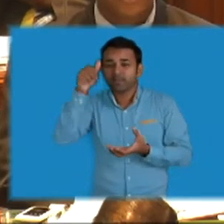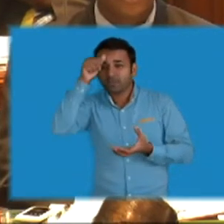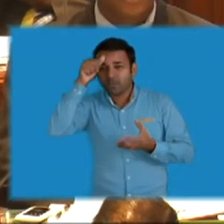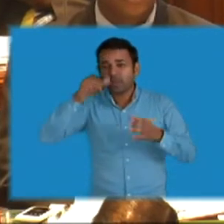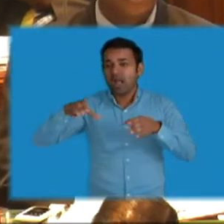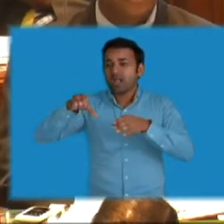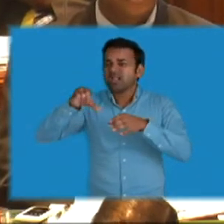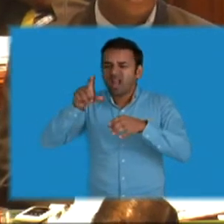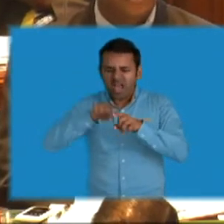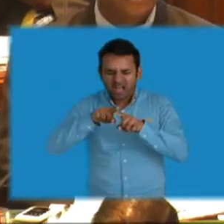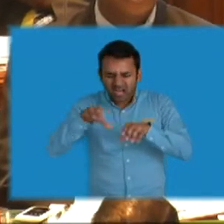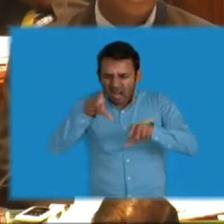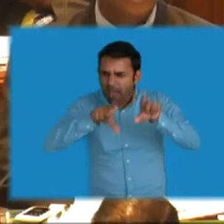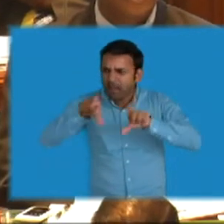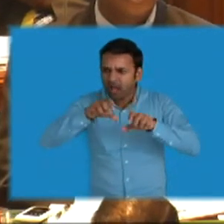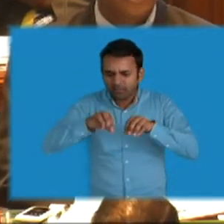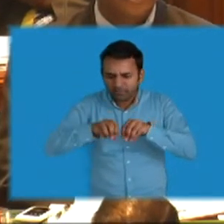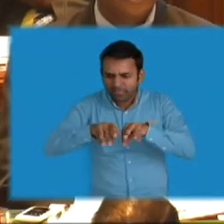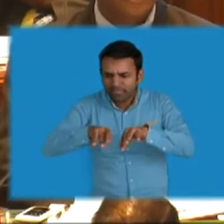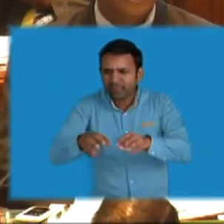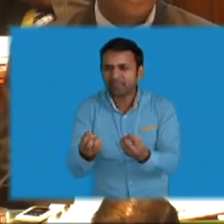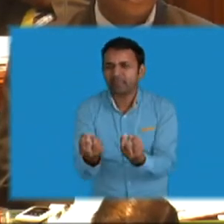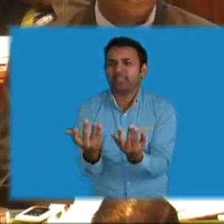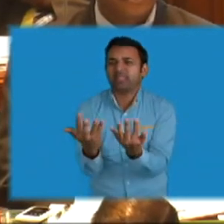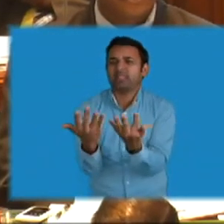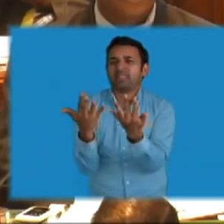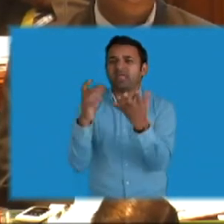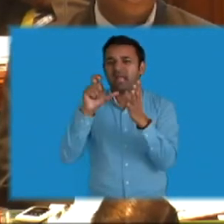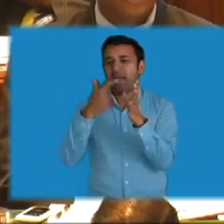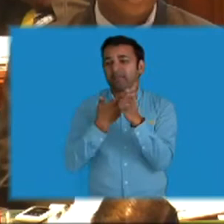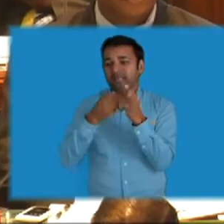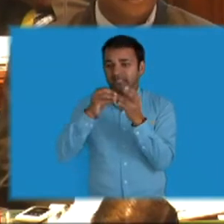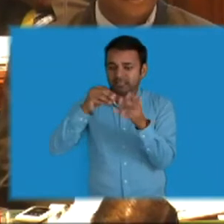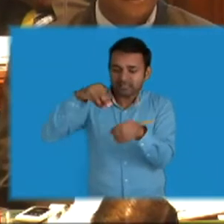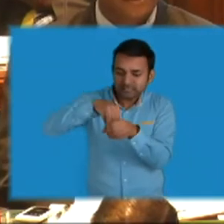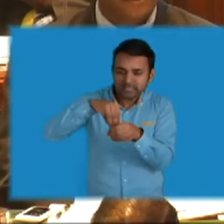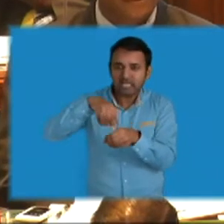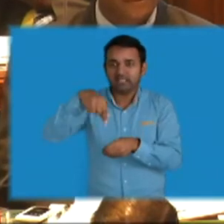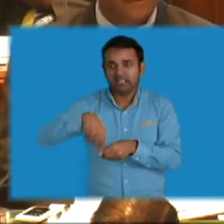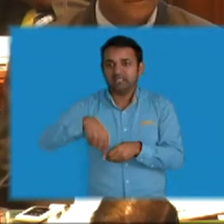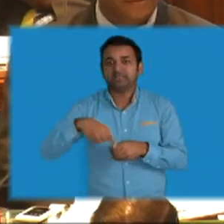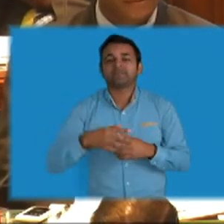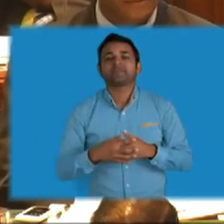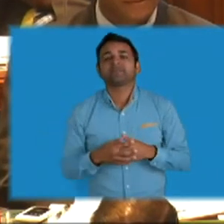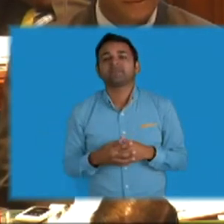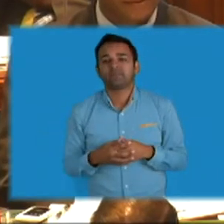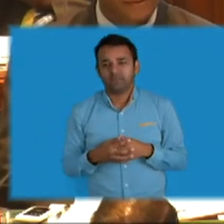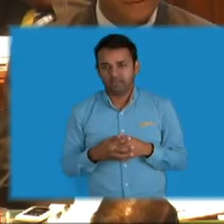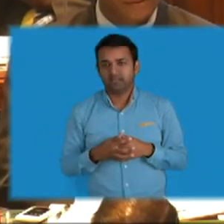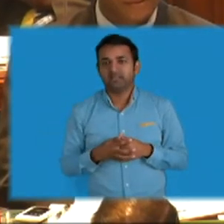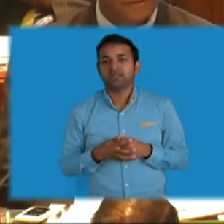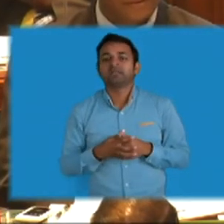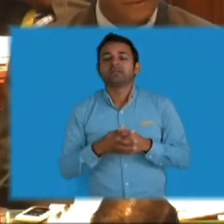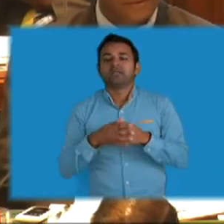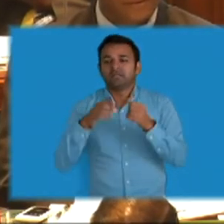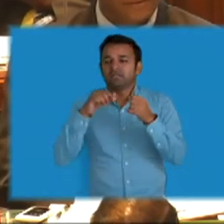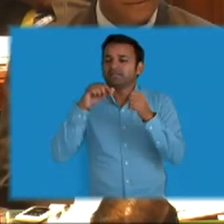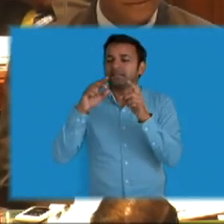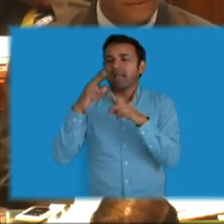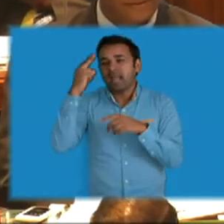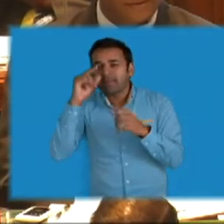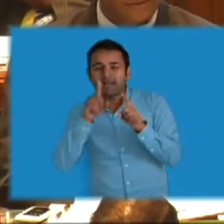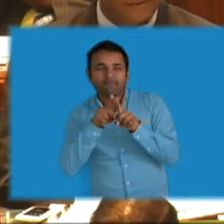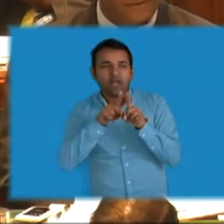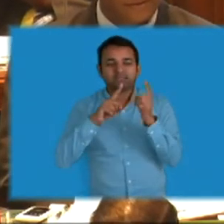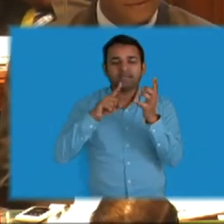Those include carbon monoxide, nitrogen oxide, sulfur, volatile organic compounds,